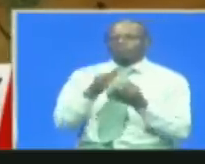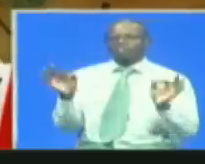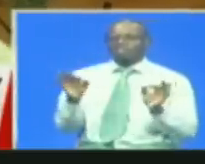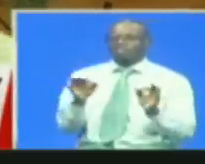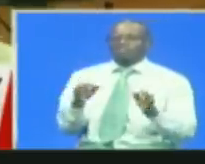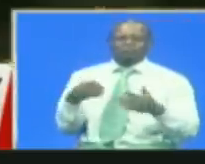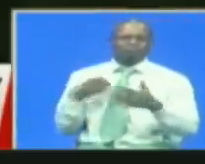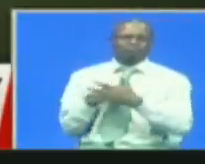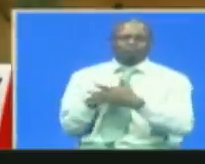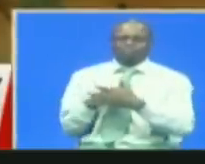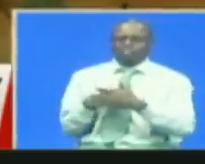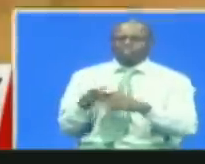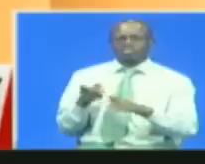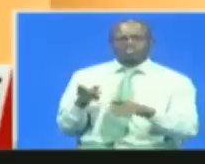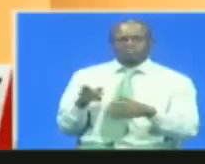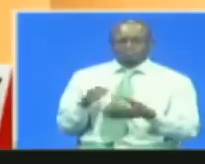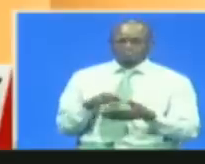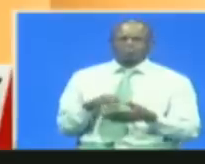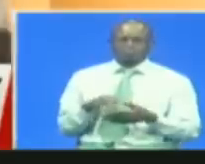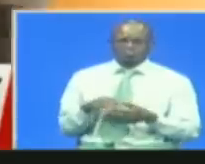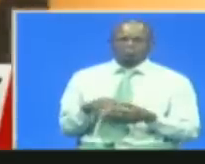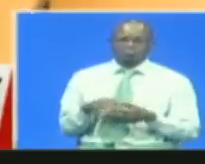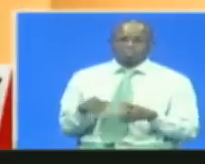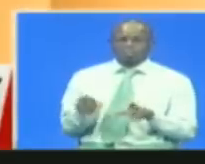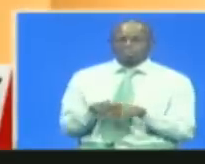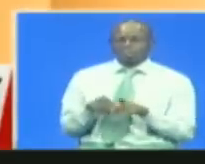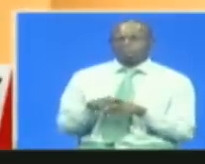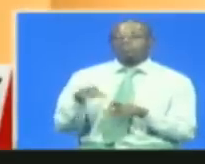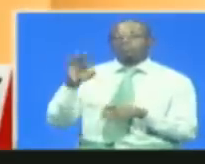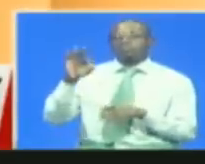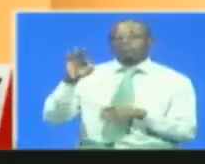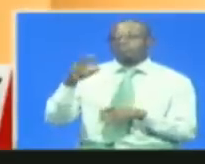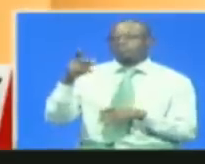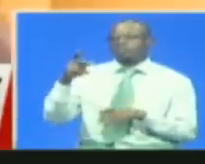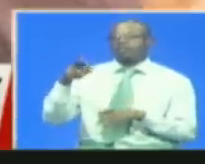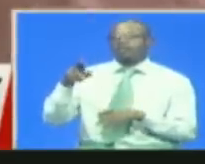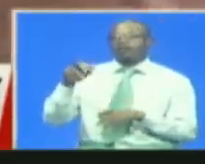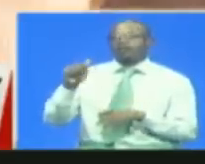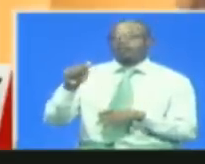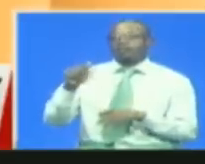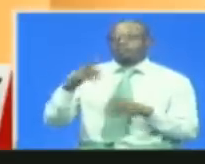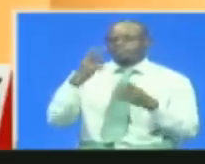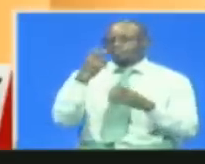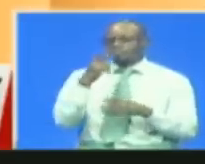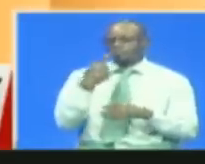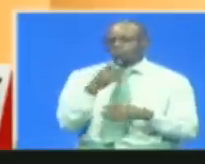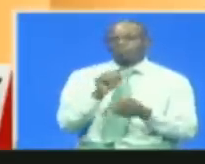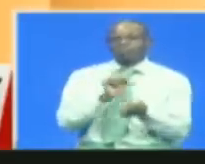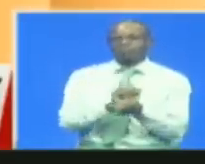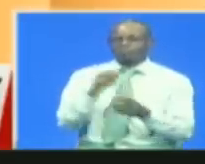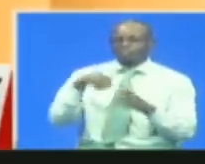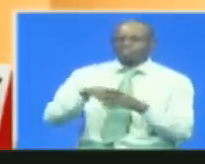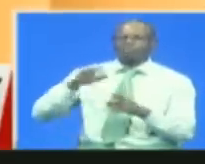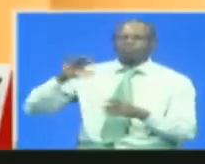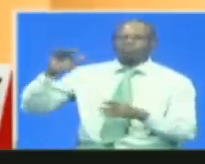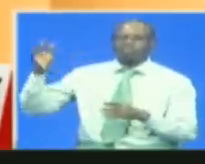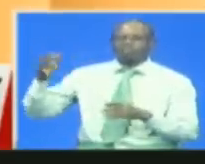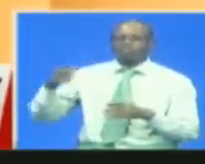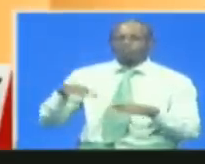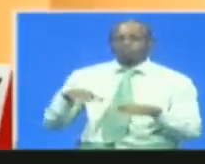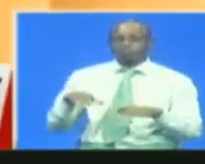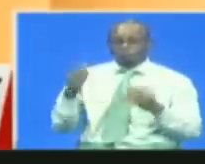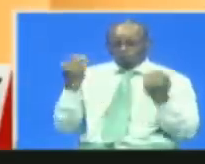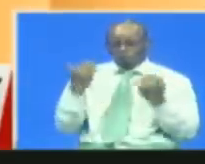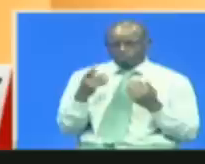for arrest and prosecution. The three KRA suspects who were arrested at the Milimani Law Courts after failing to surrender themselves at